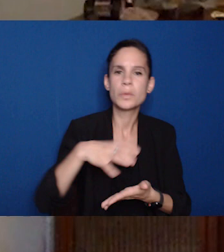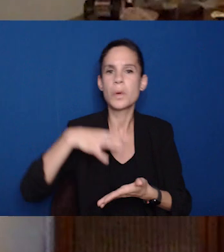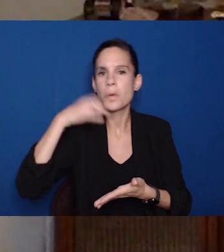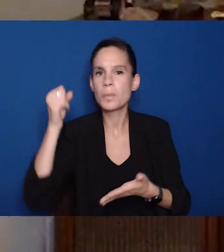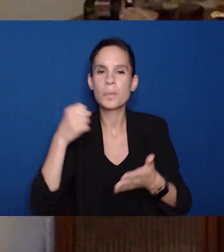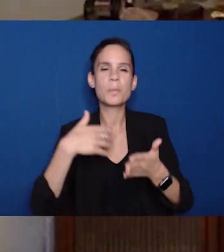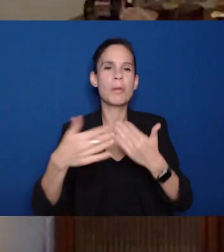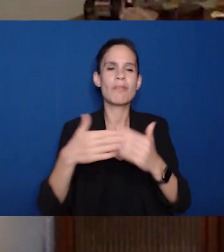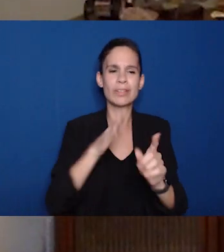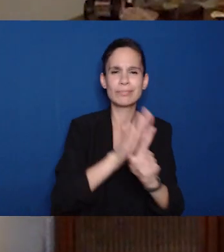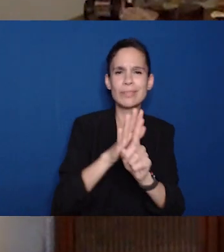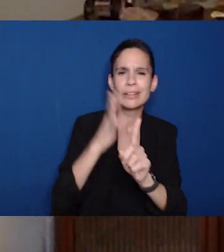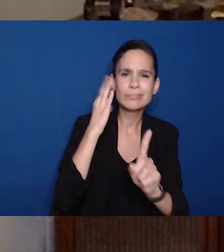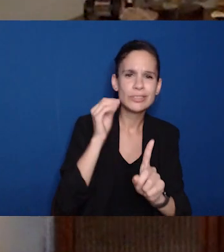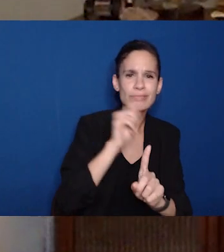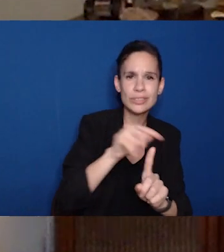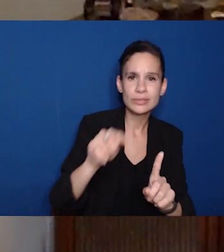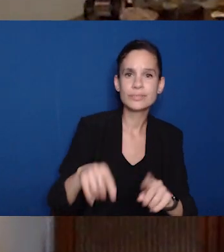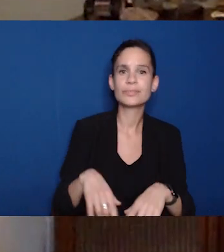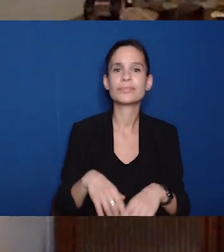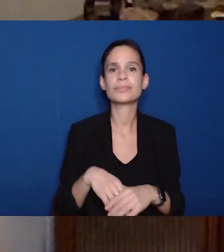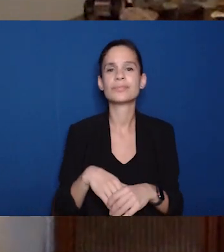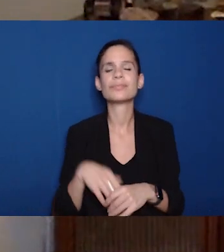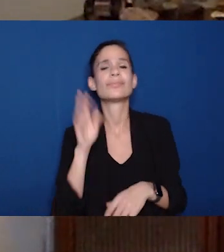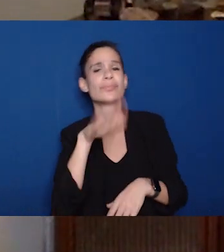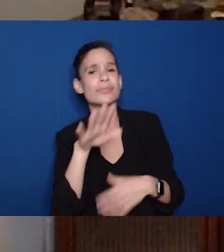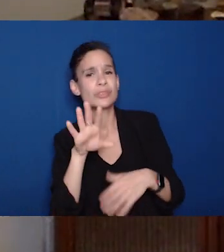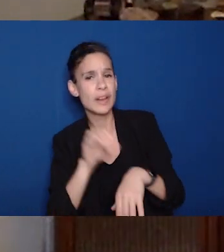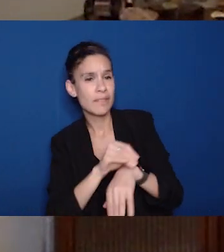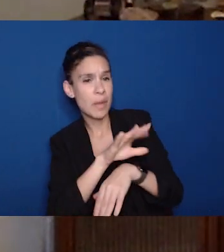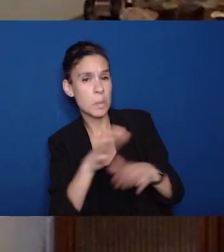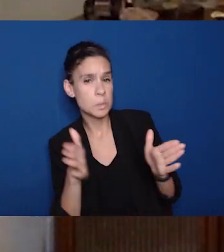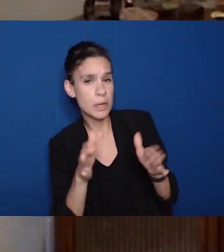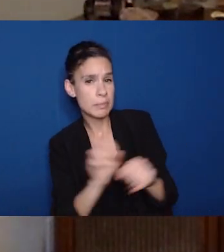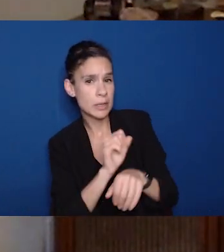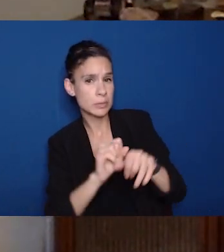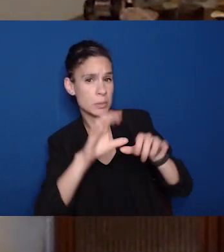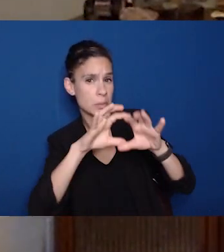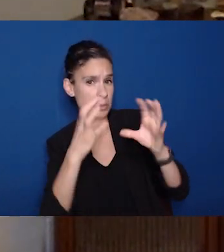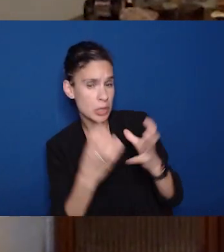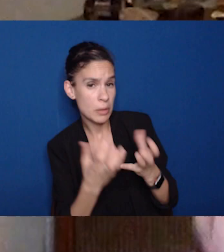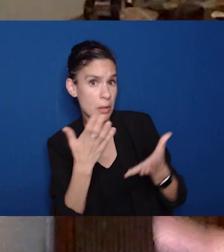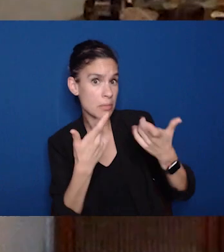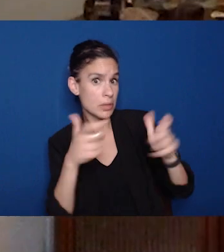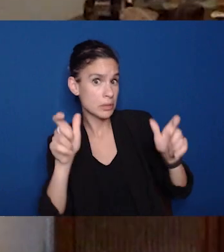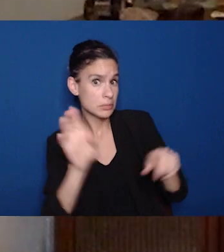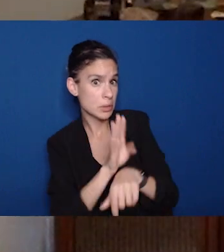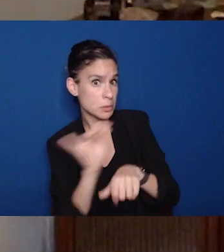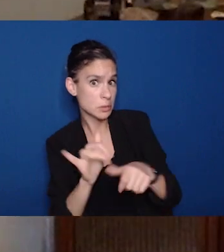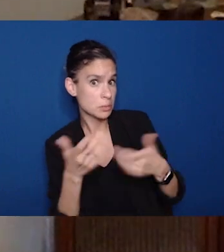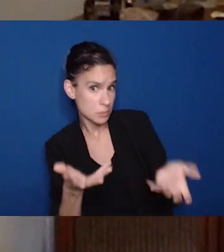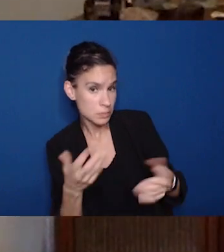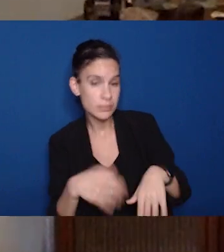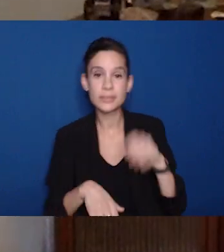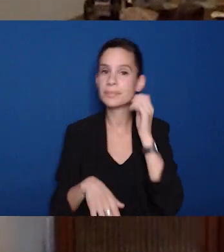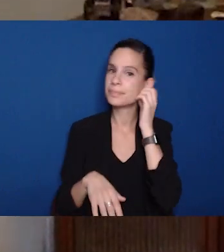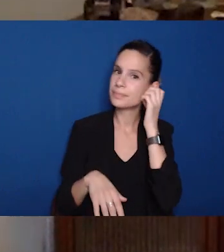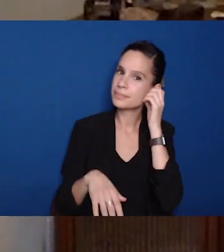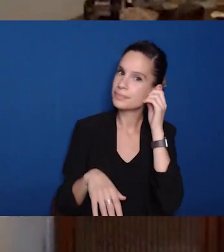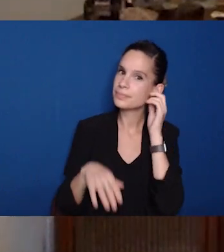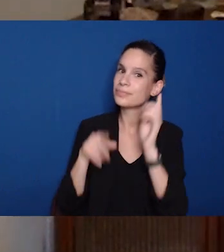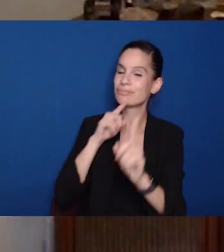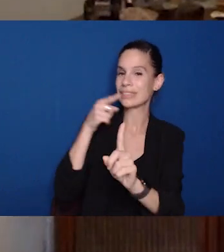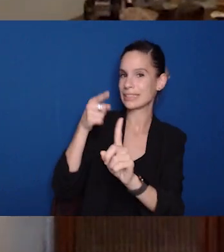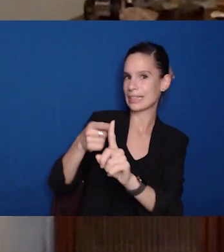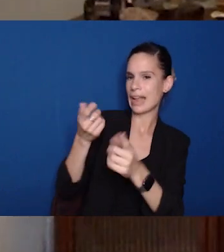any advice to small businesses across the globe, even up to large businesses who are dealing with